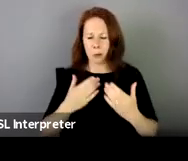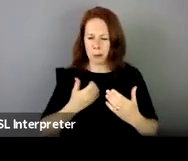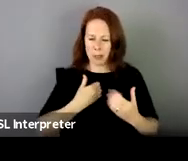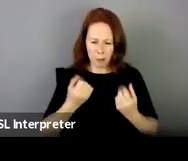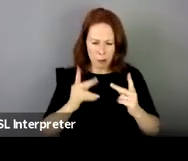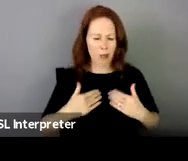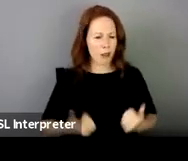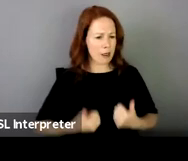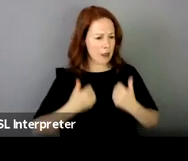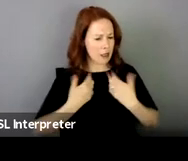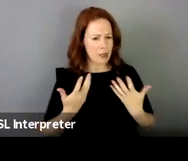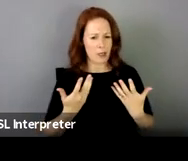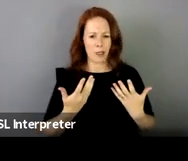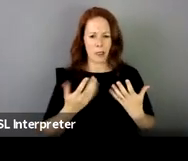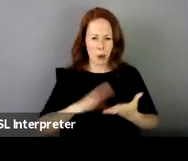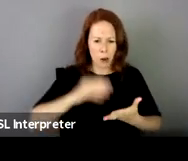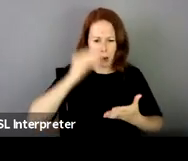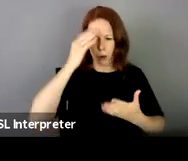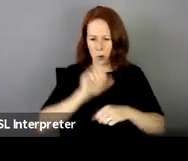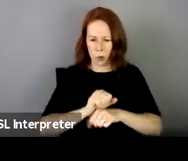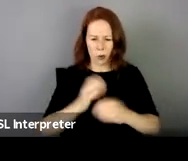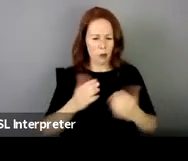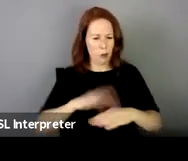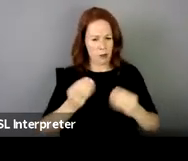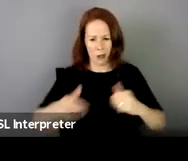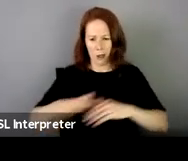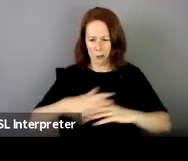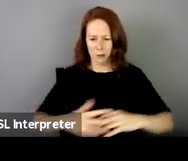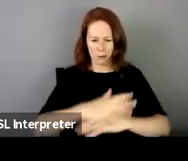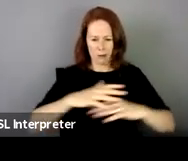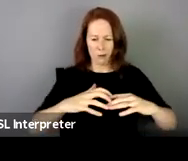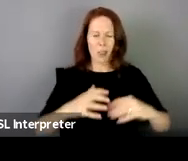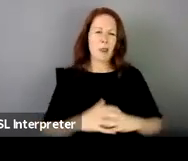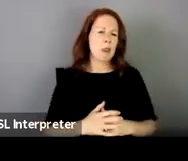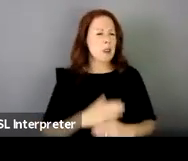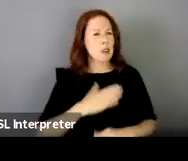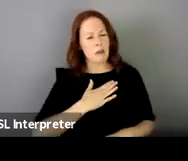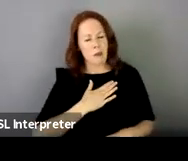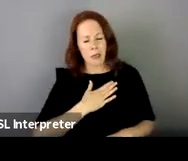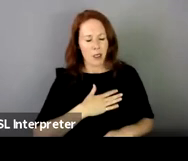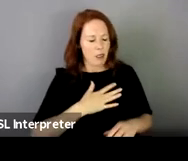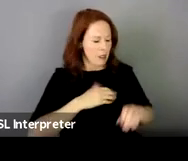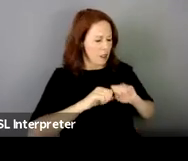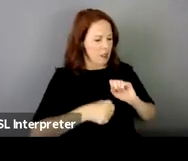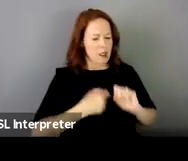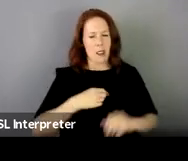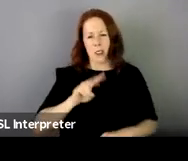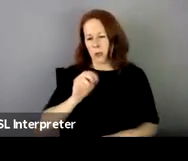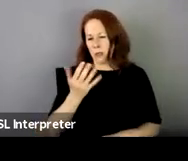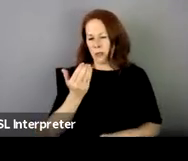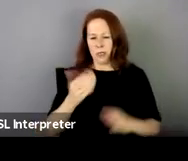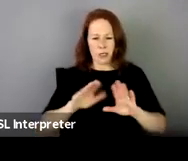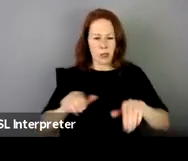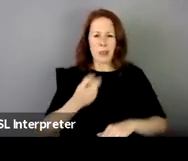that this has been a difficult time with the news of the discovery of the mass grave of 215 children at the Kamloops